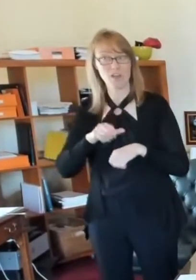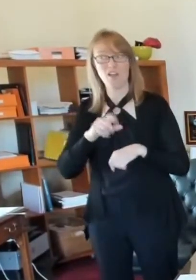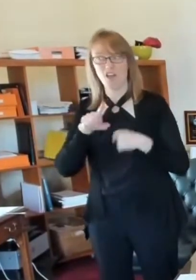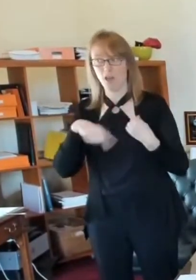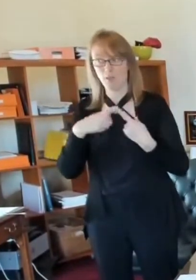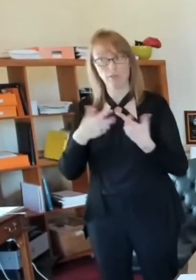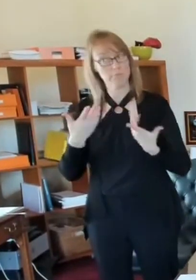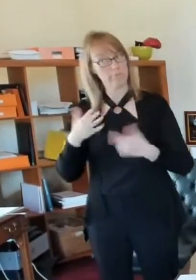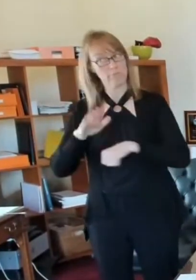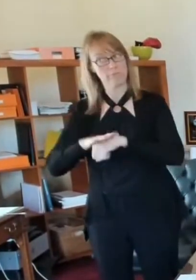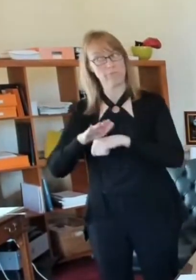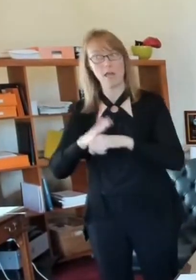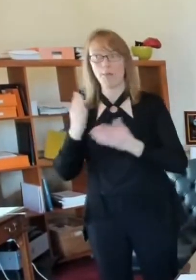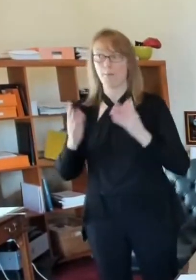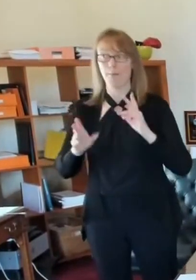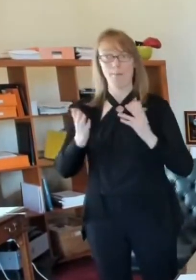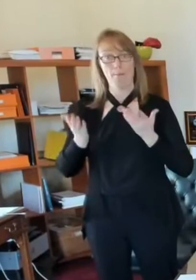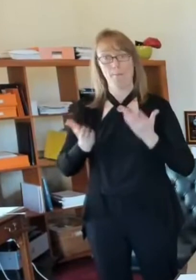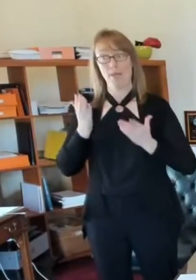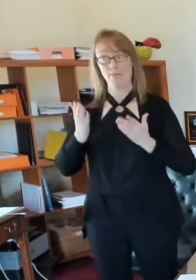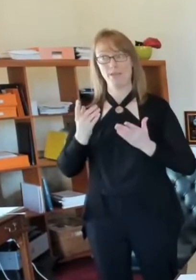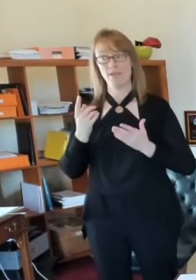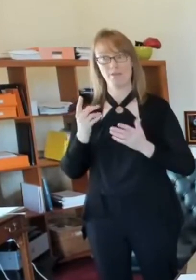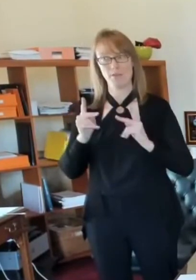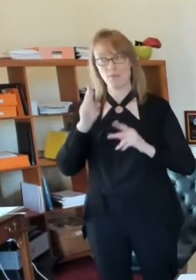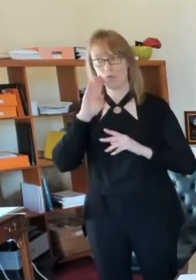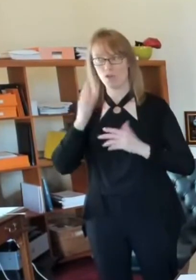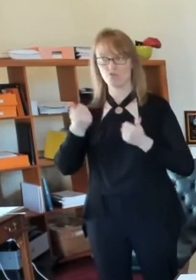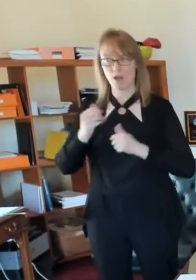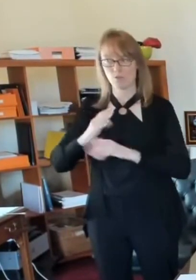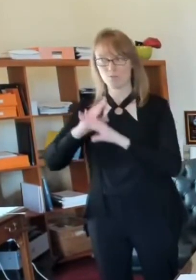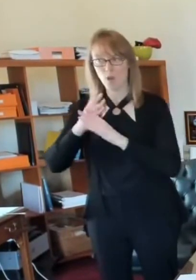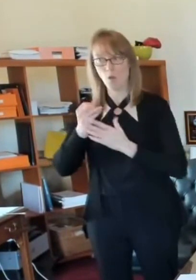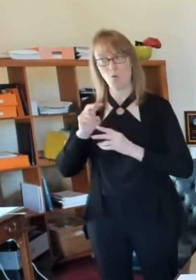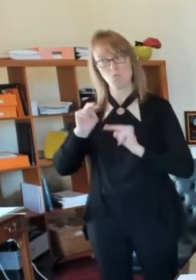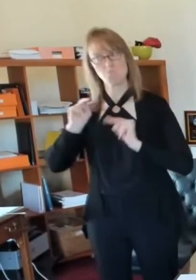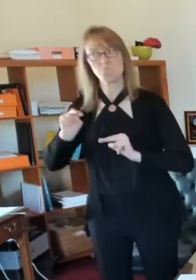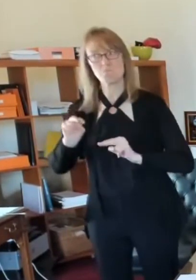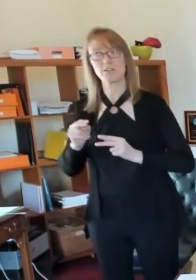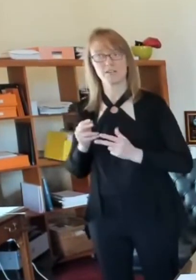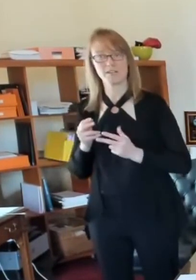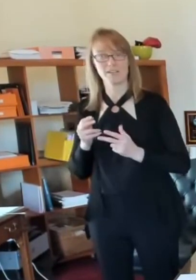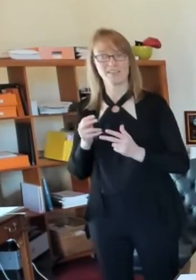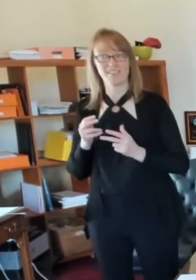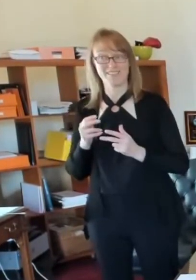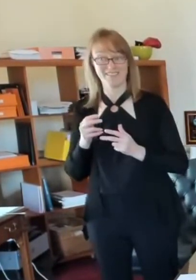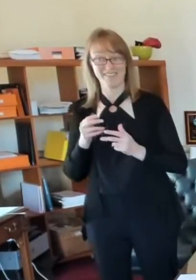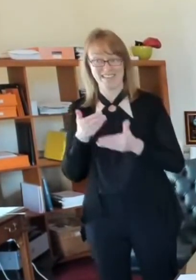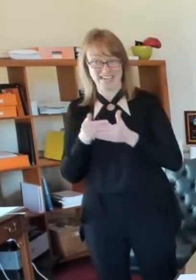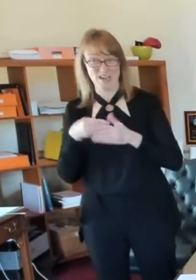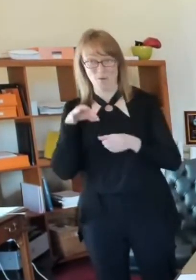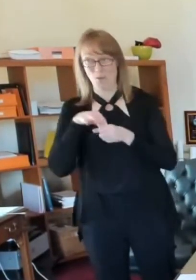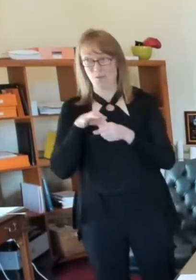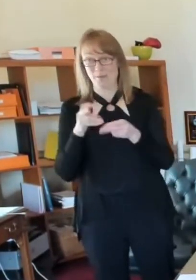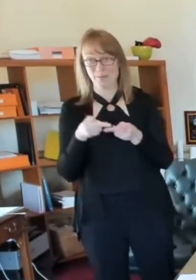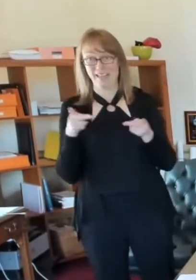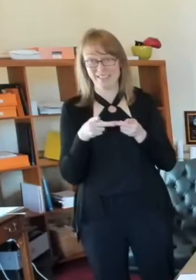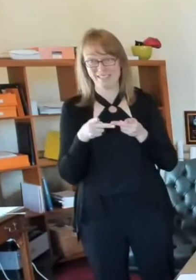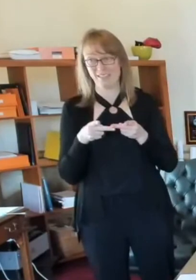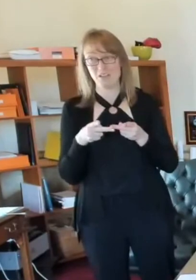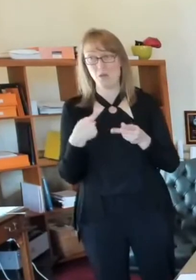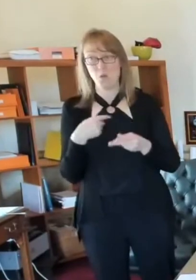It's not something that we anticipate happening, but it's something that we are prepared for if it is